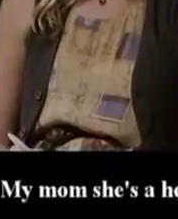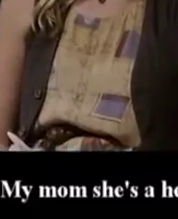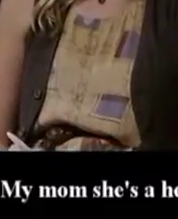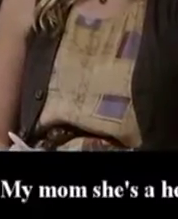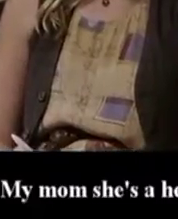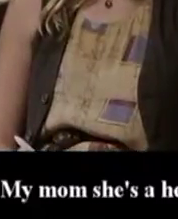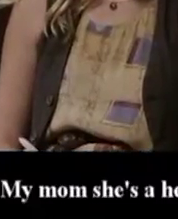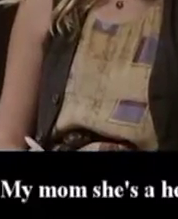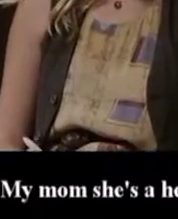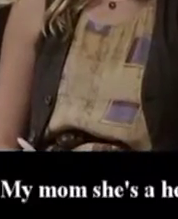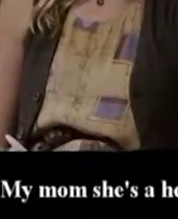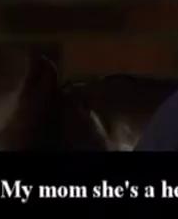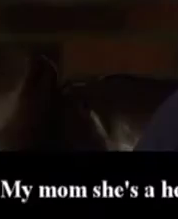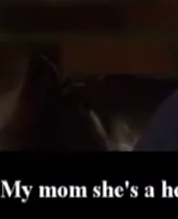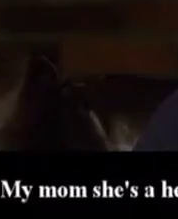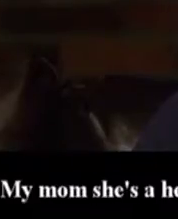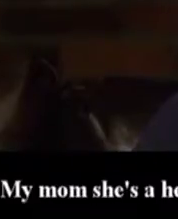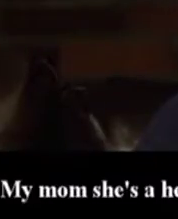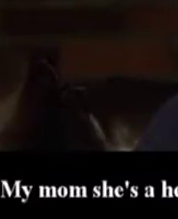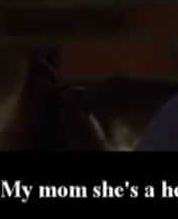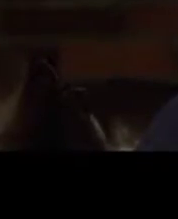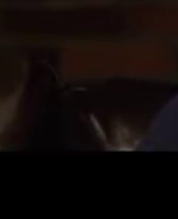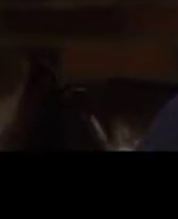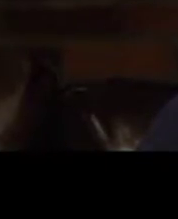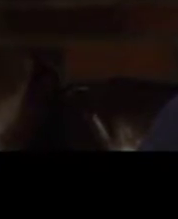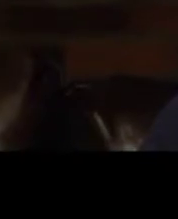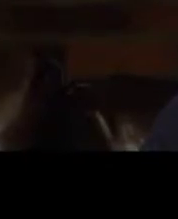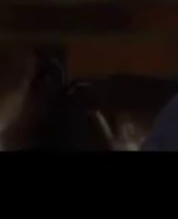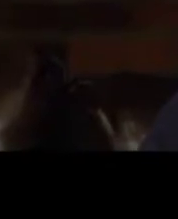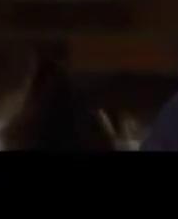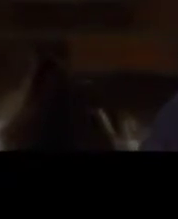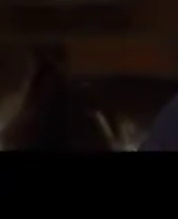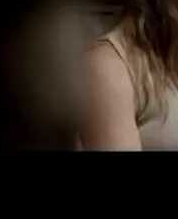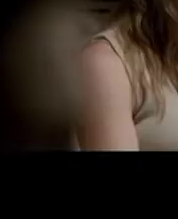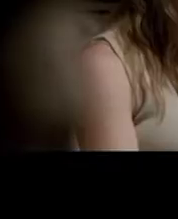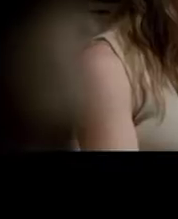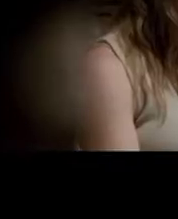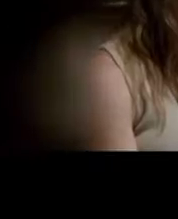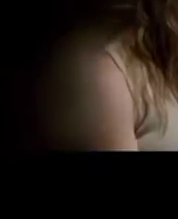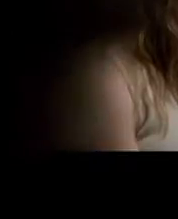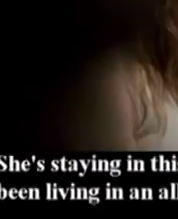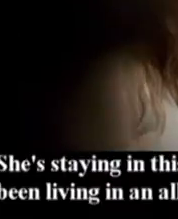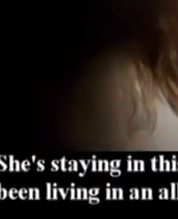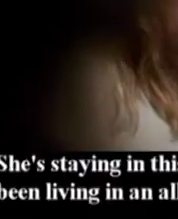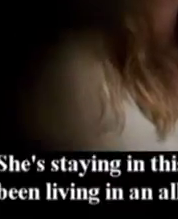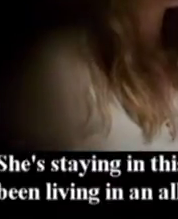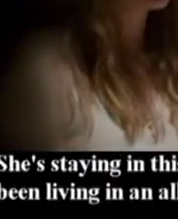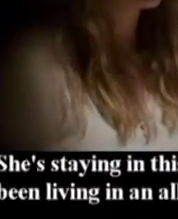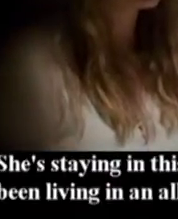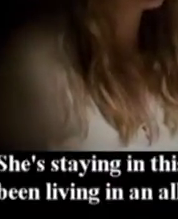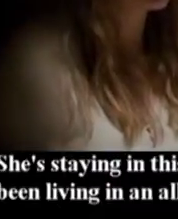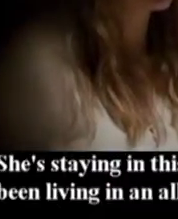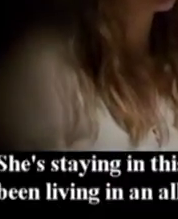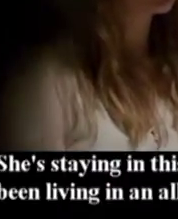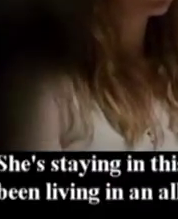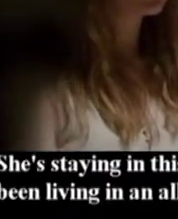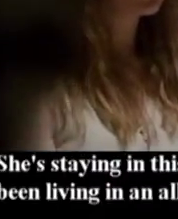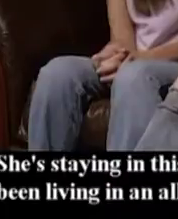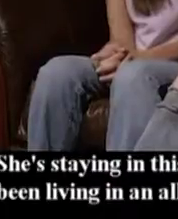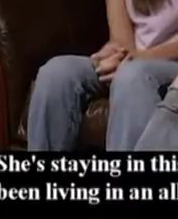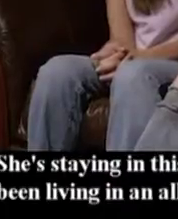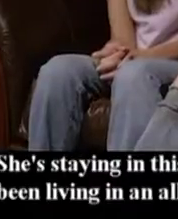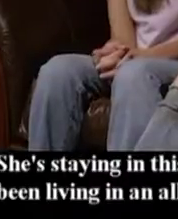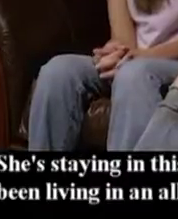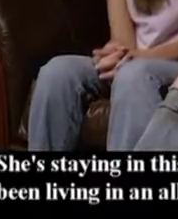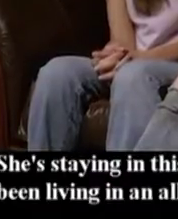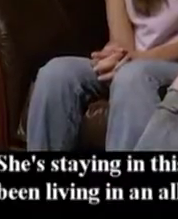So, she's, she's not even eating anymore. You know, it's like, she's staying in this house full of junkies.